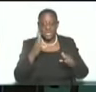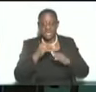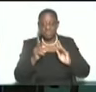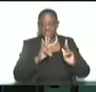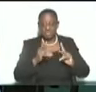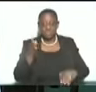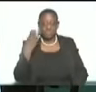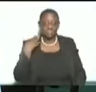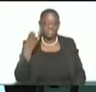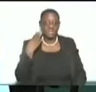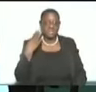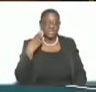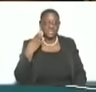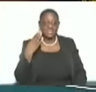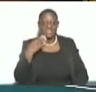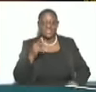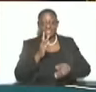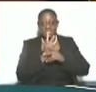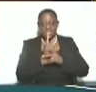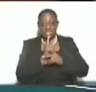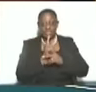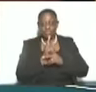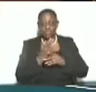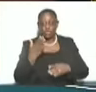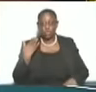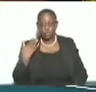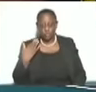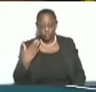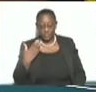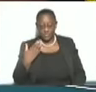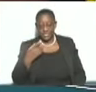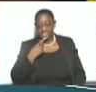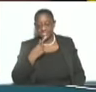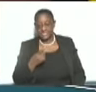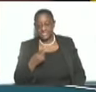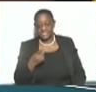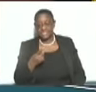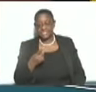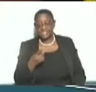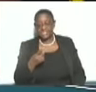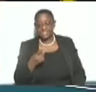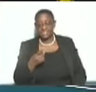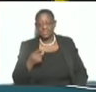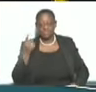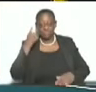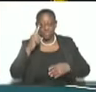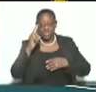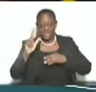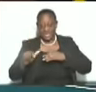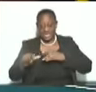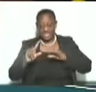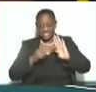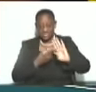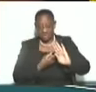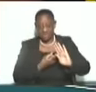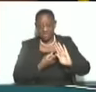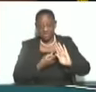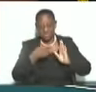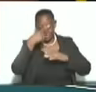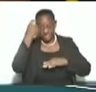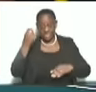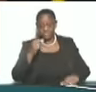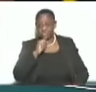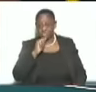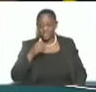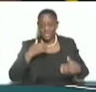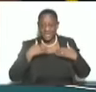fan themselves to stay cool. Then proceedings got underway briefly. For our late start this morning, as we are without